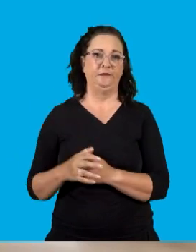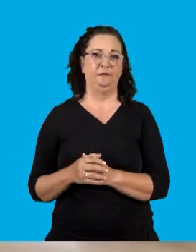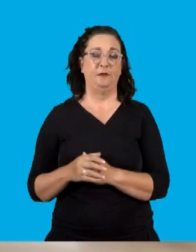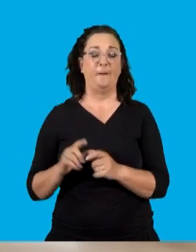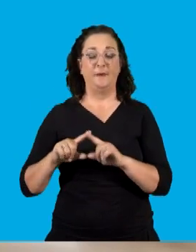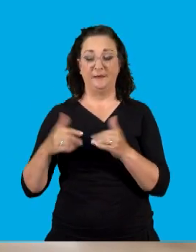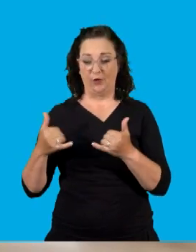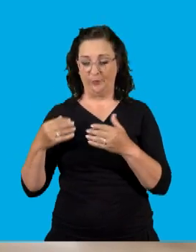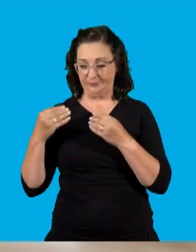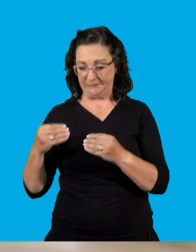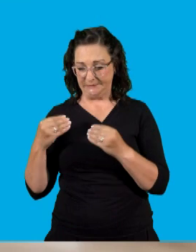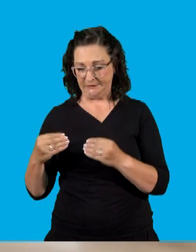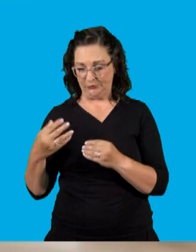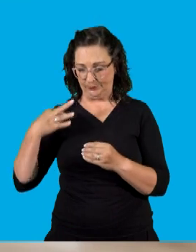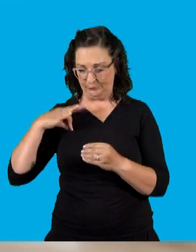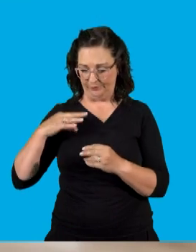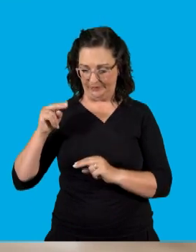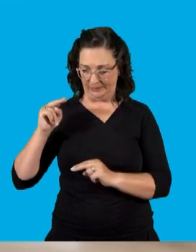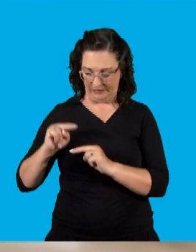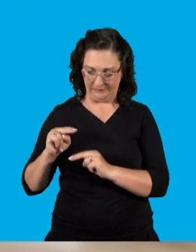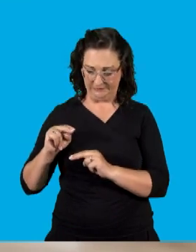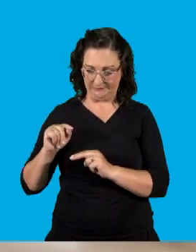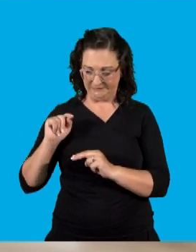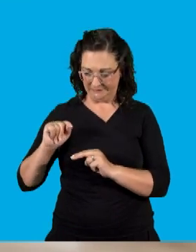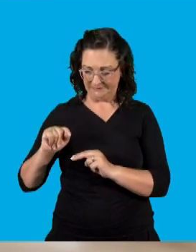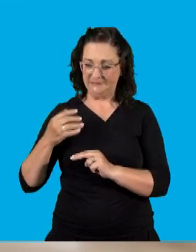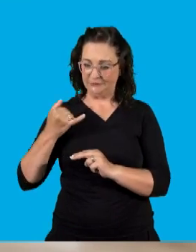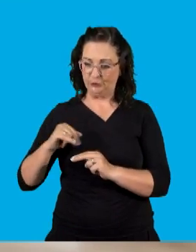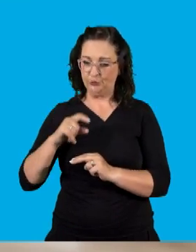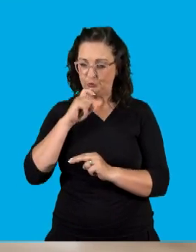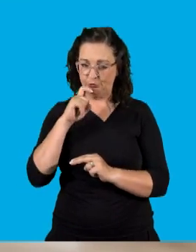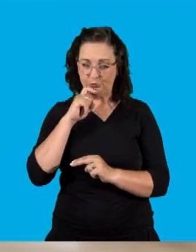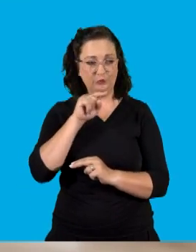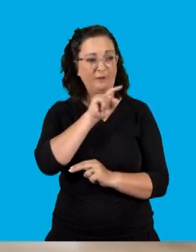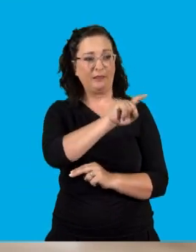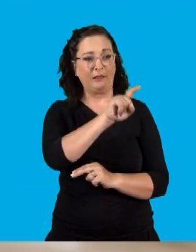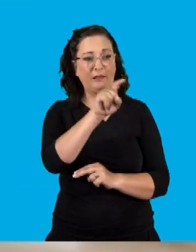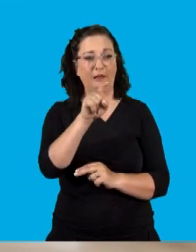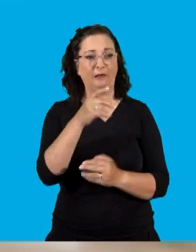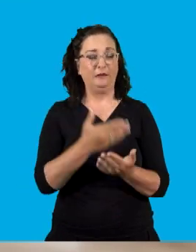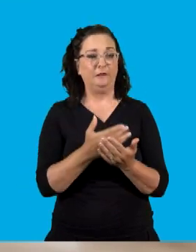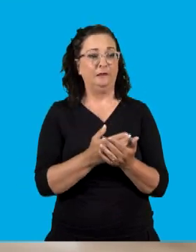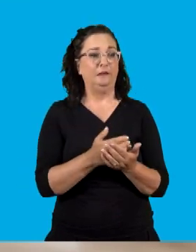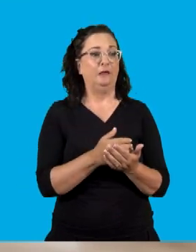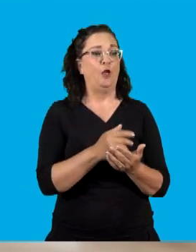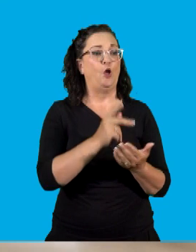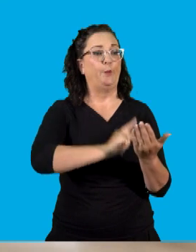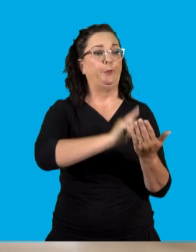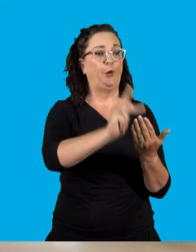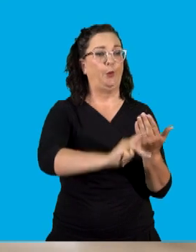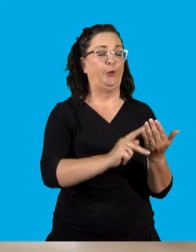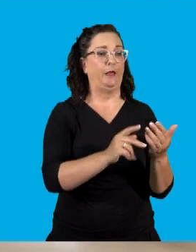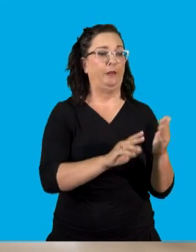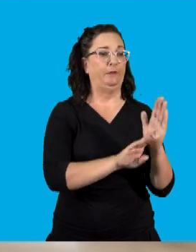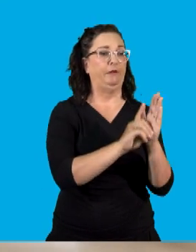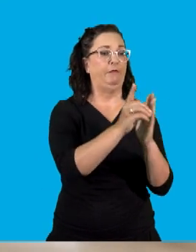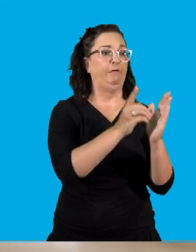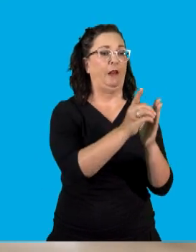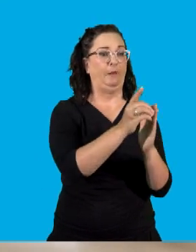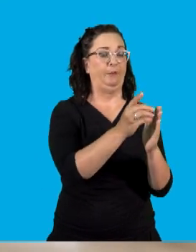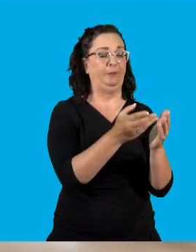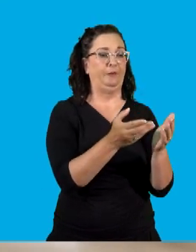now businesses have to also take those profits and contribute to what? To corporate social responsibility programs by trying